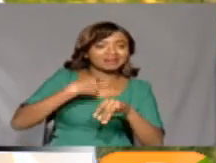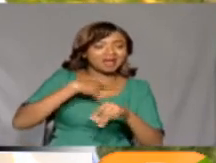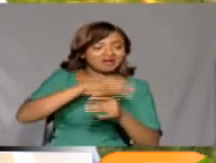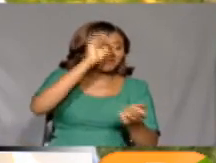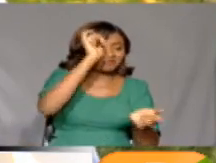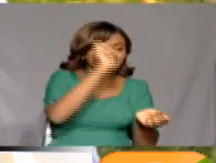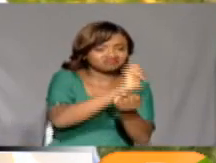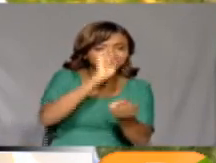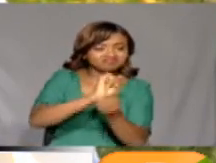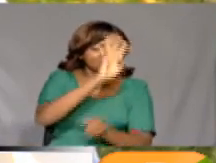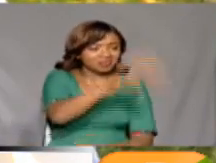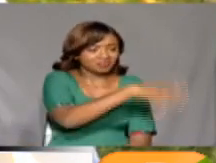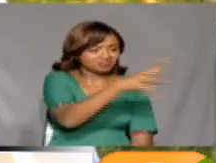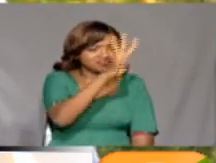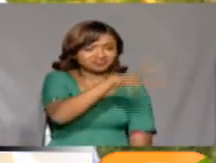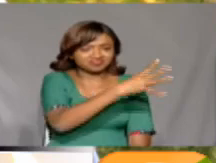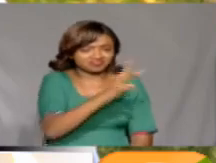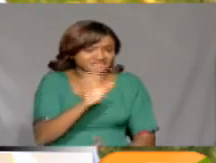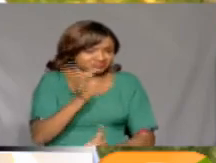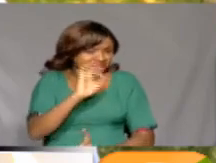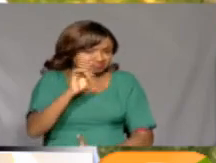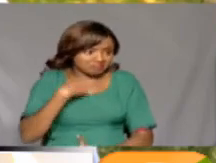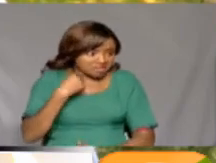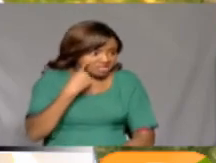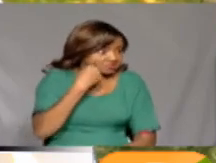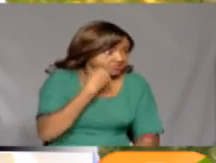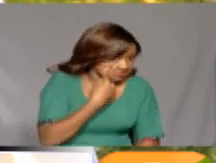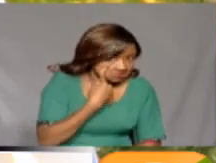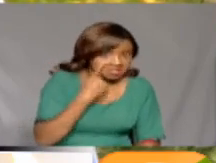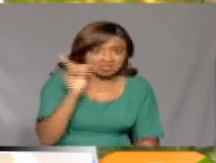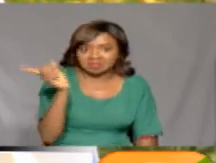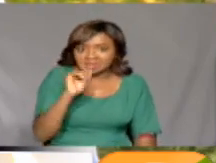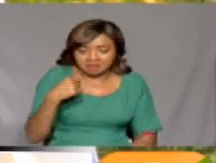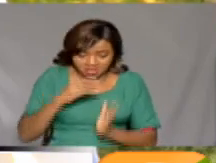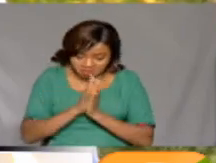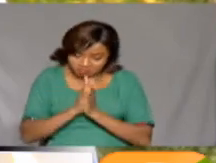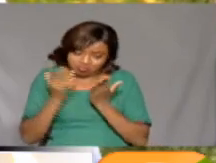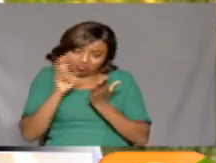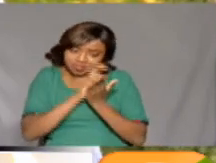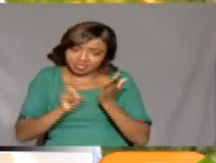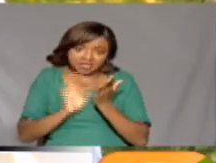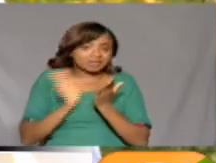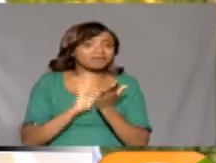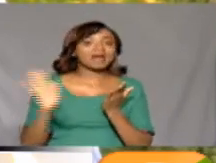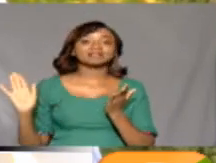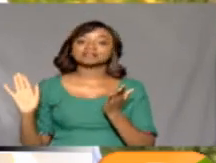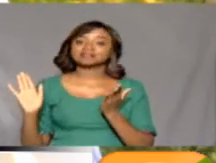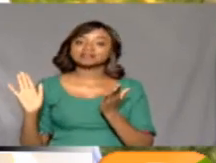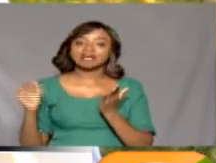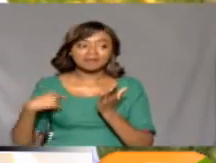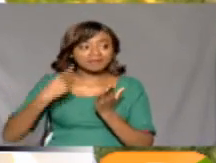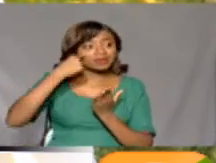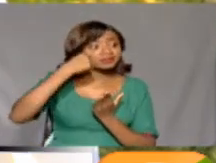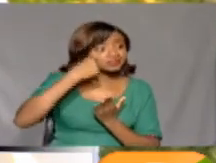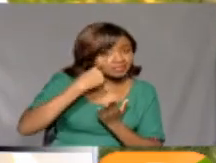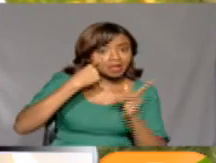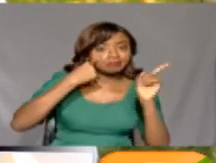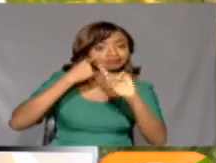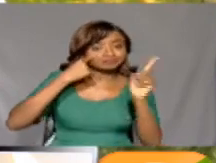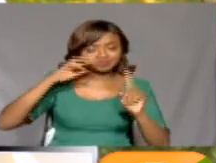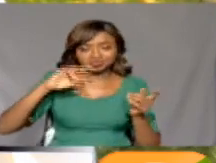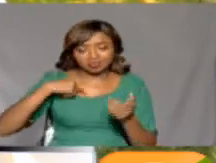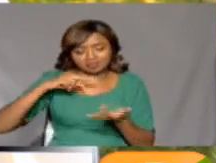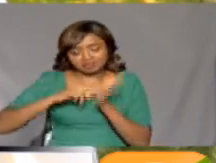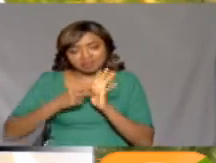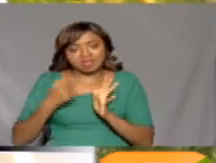We read detention cells in books the way you and others are reading today. So I cannot give you